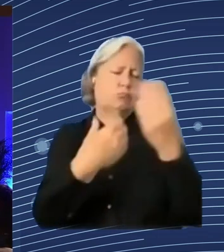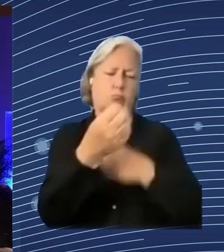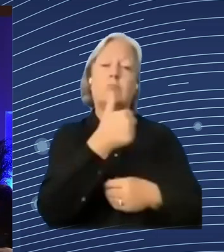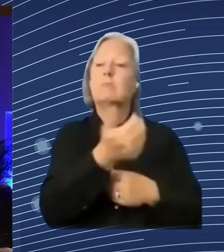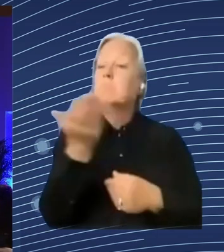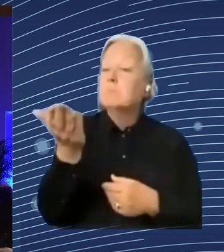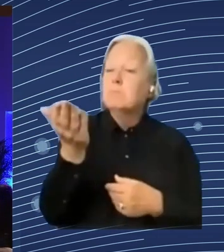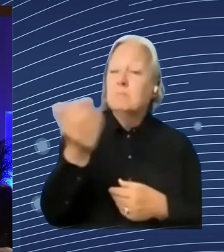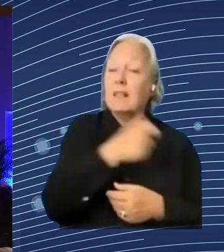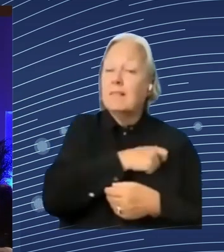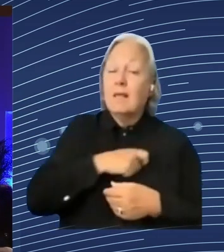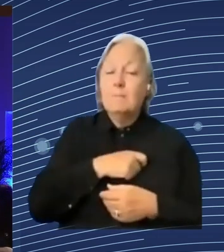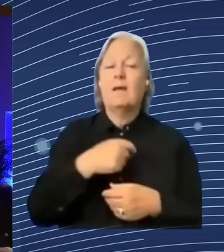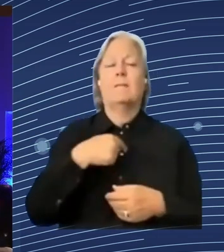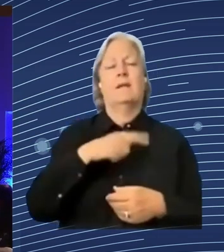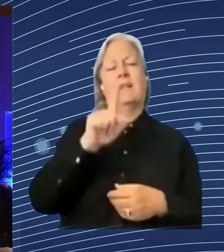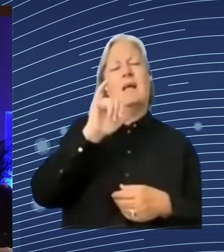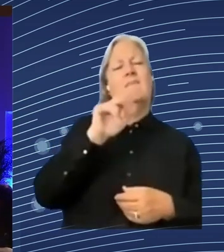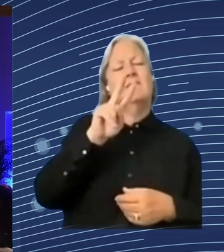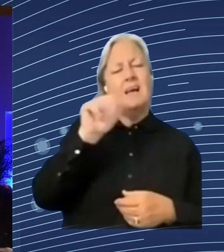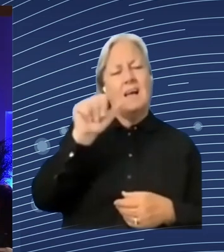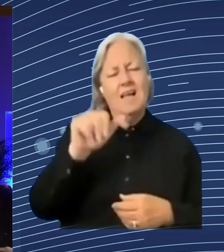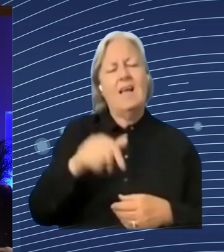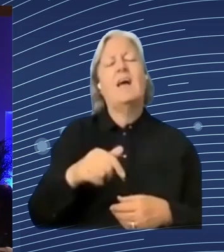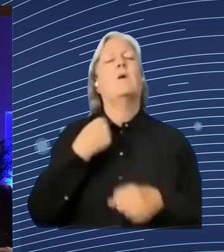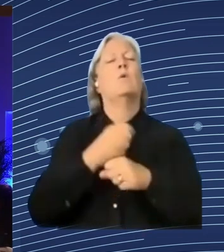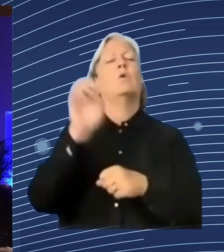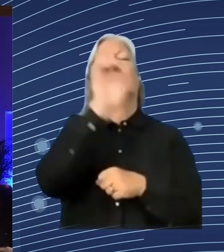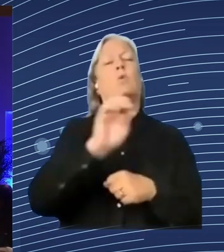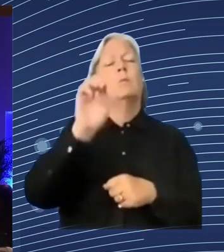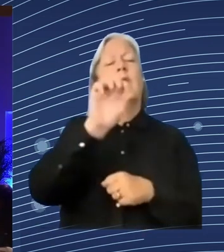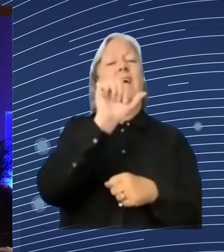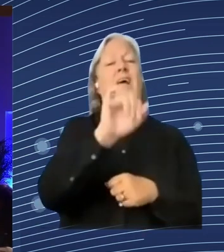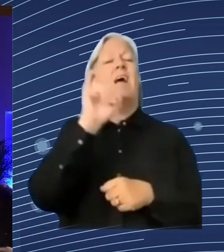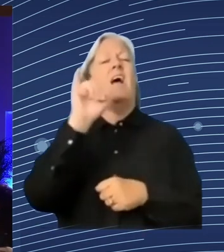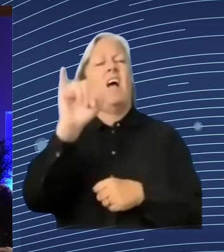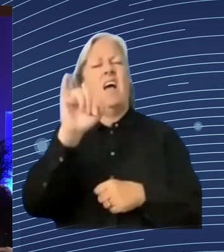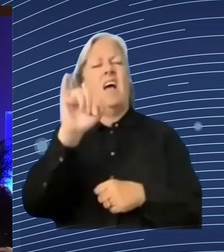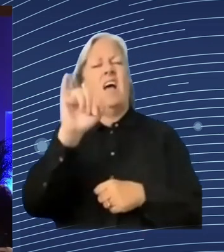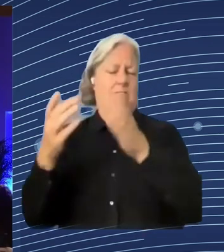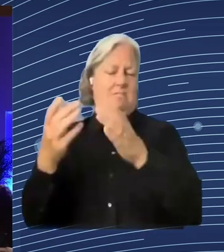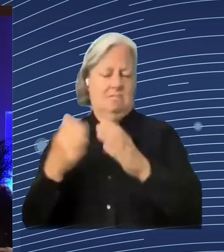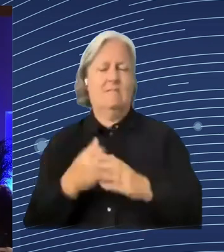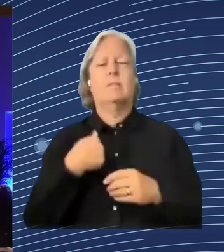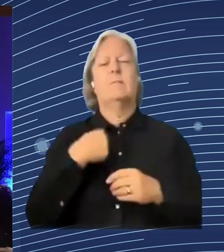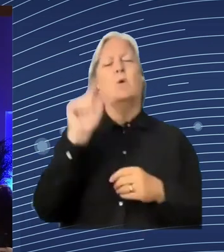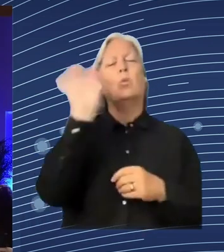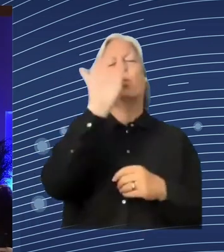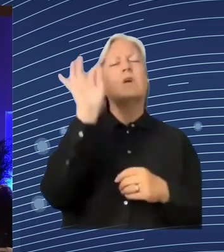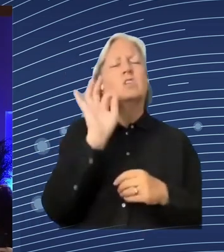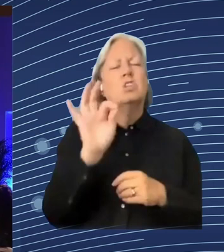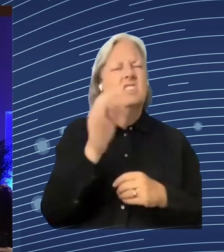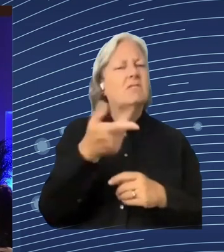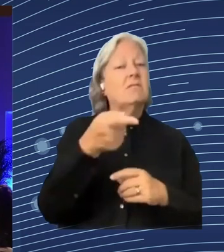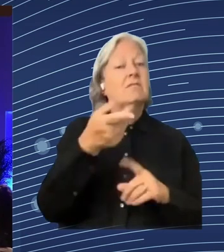Hi, my name is Leva. I work for the European AI Society Fund. My question is in relation actually to the kind of panel that was before, right,